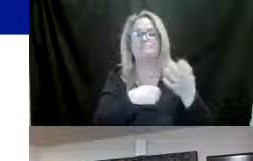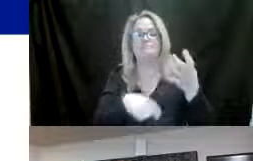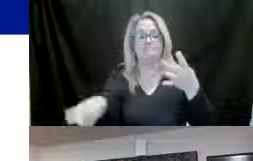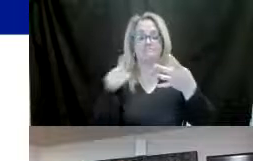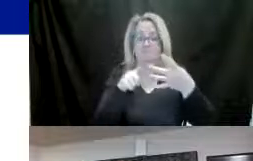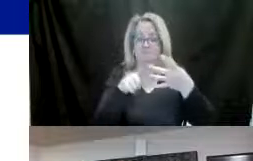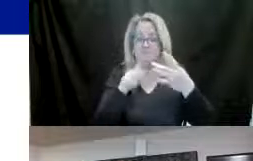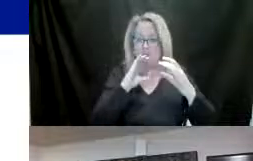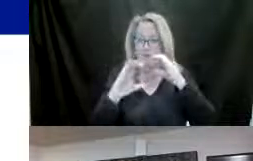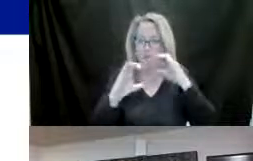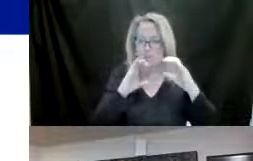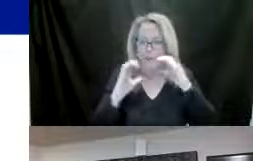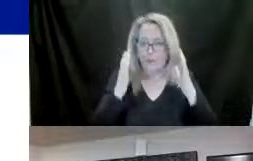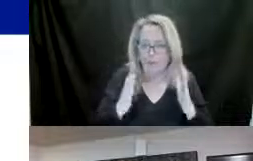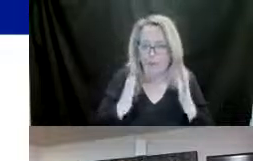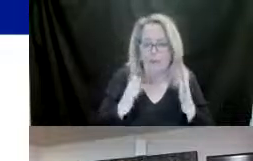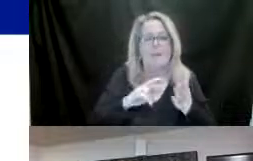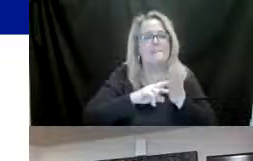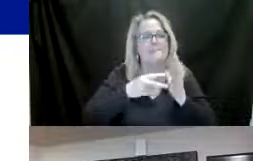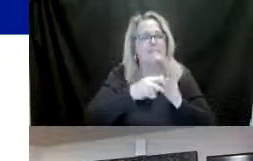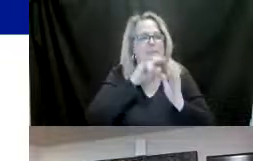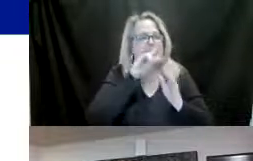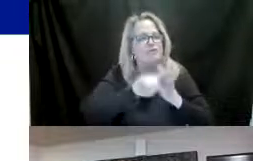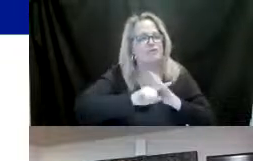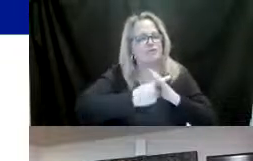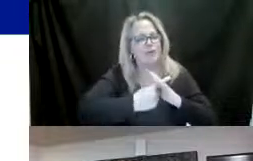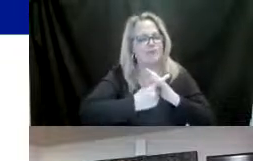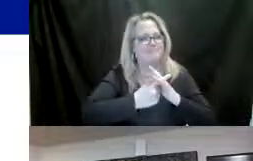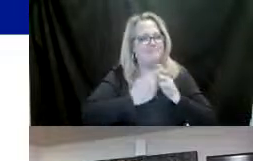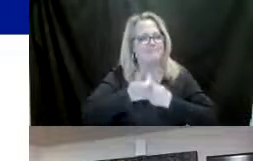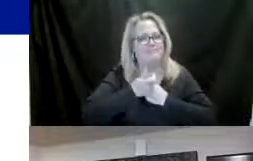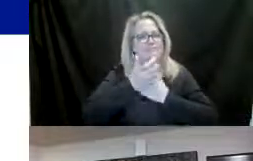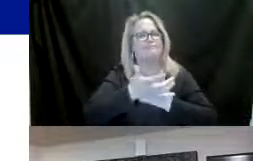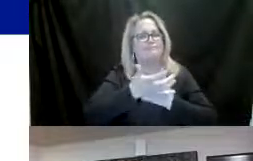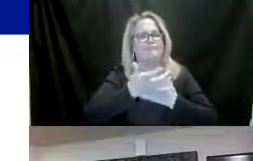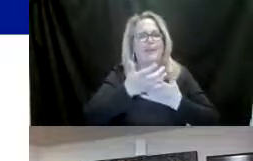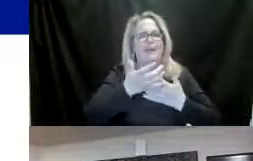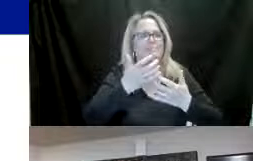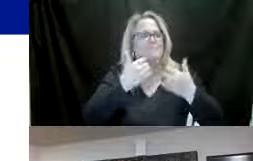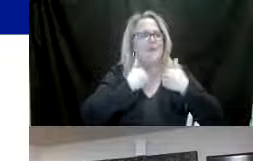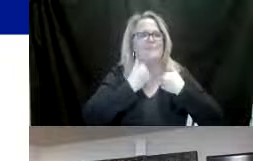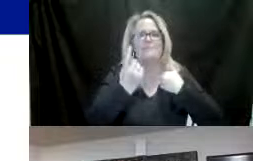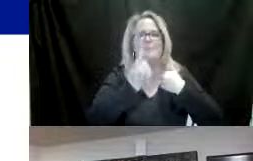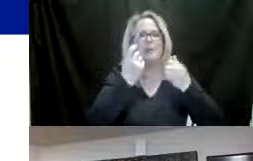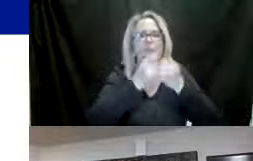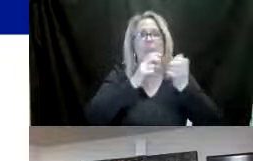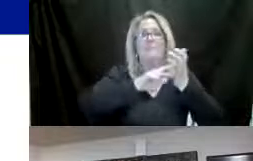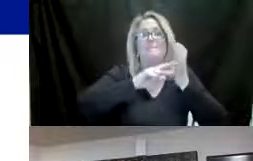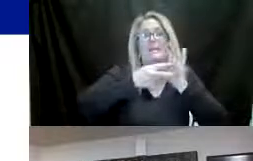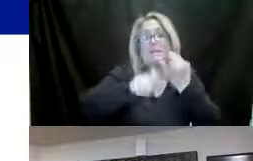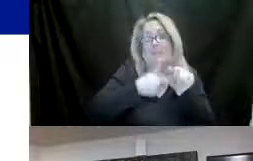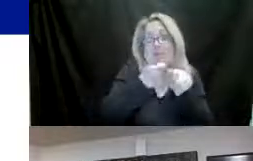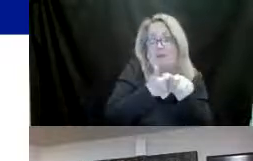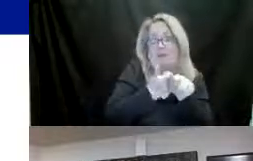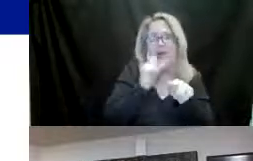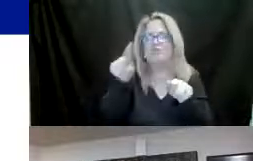a message with a purpose, not simply just kind of emitting sounds and kind of getting the hang of what's going on in the world.